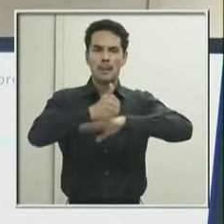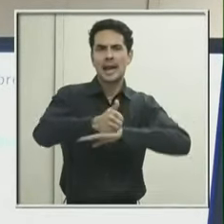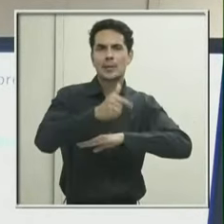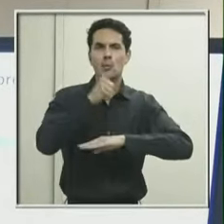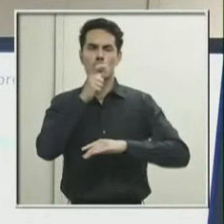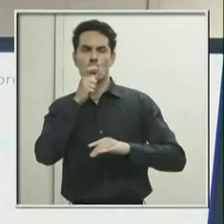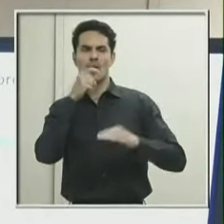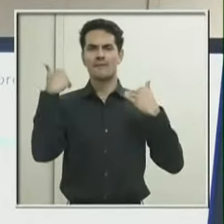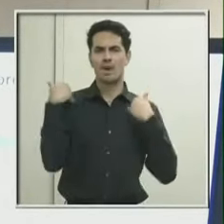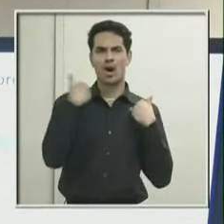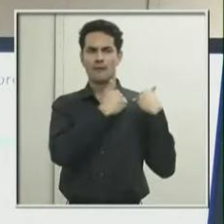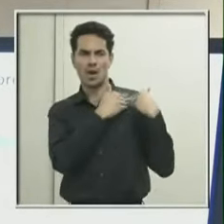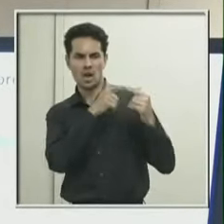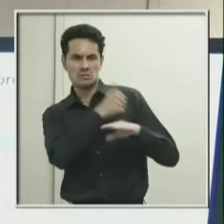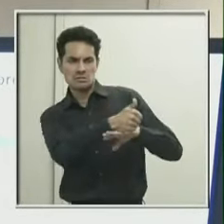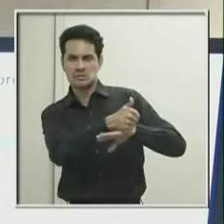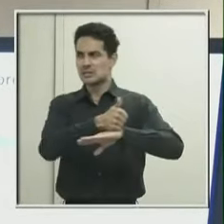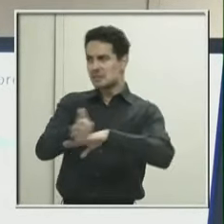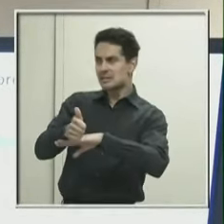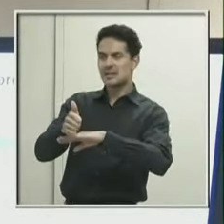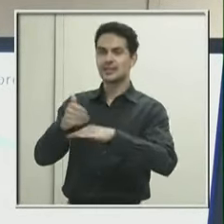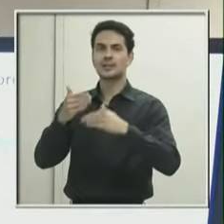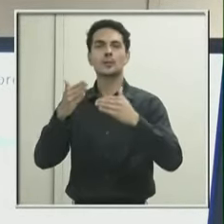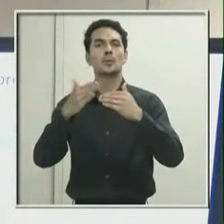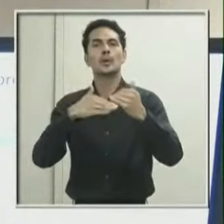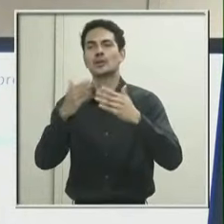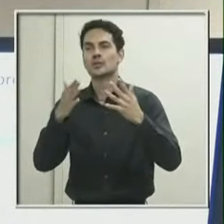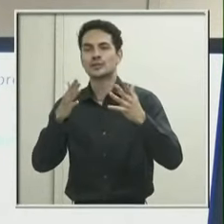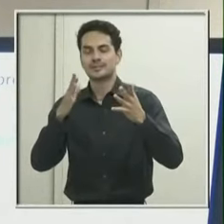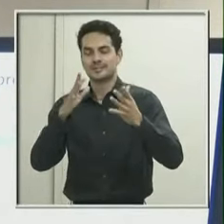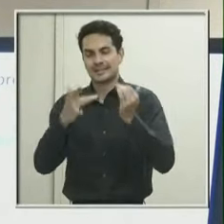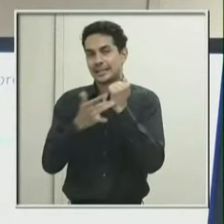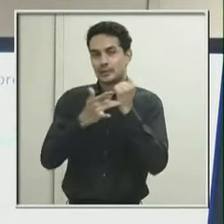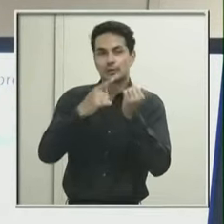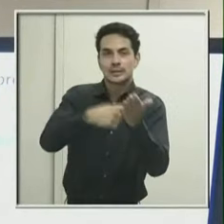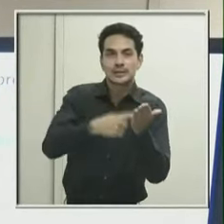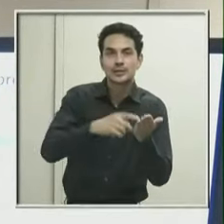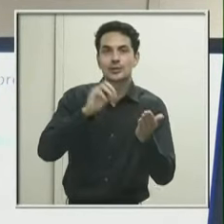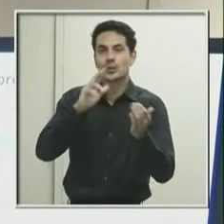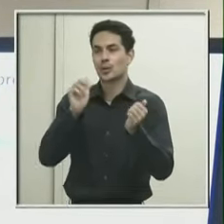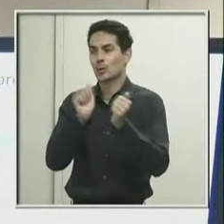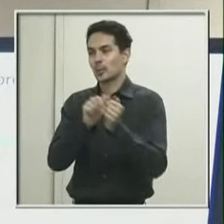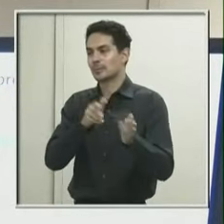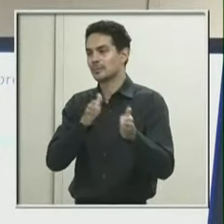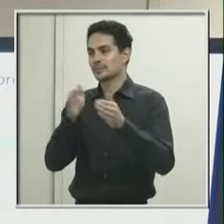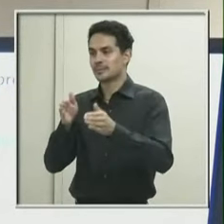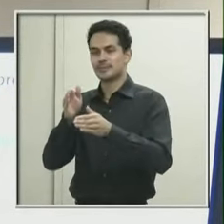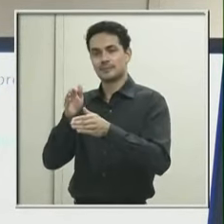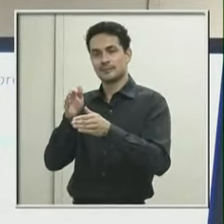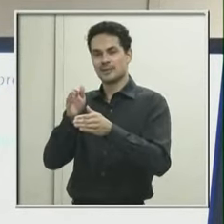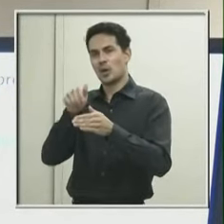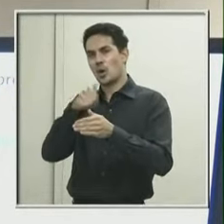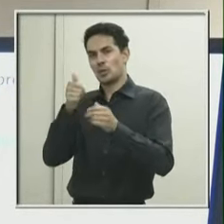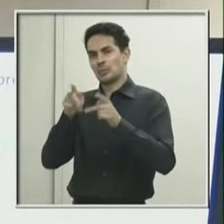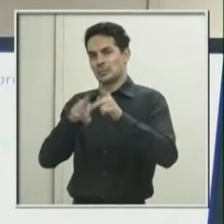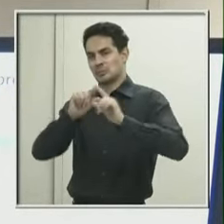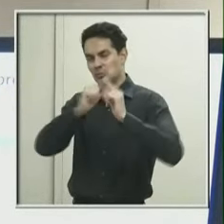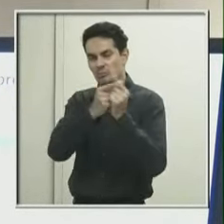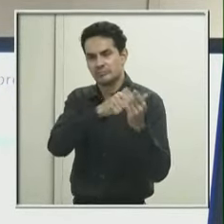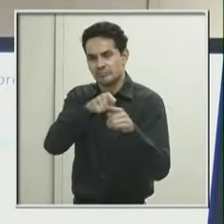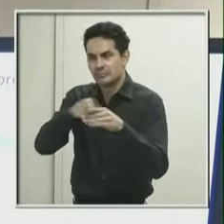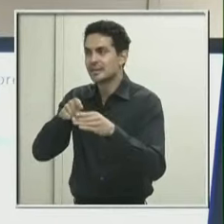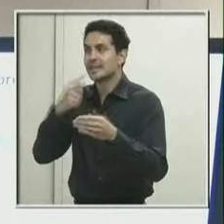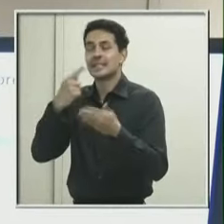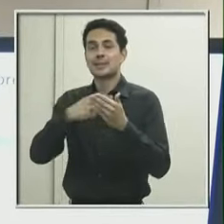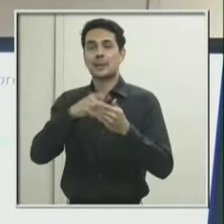to pursue this? We see, whether it's in the mayor's technical discussion or with Herman and Daya, there appears to be times when the